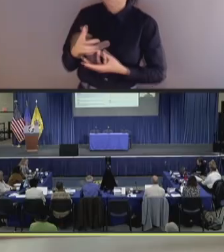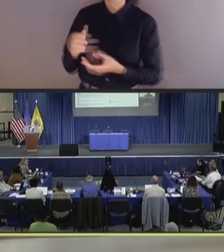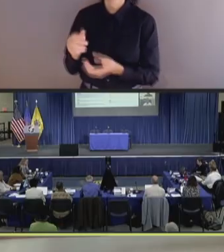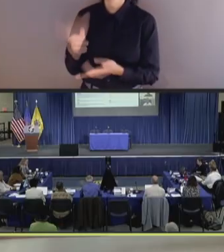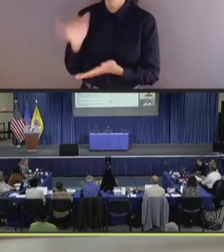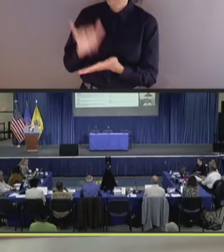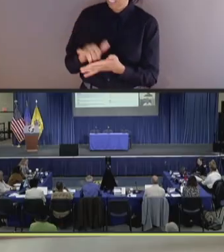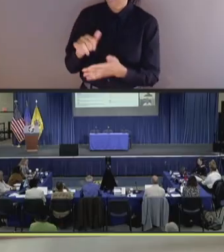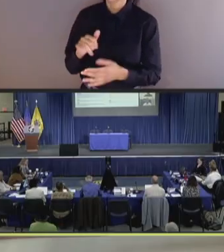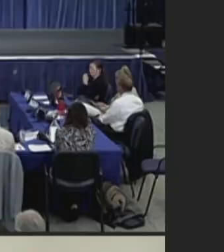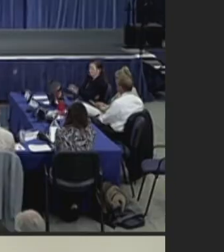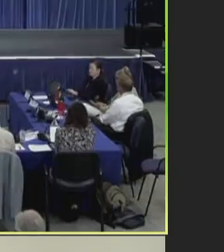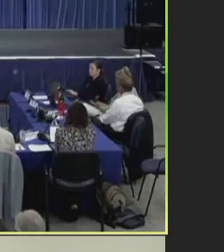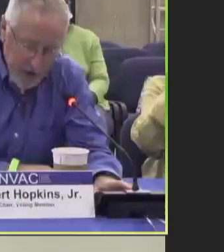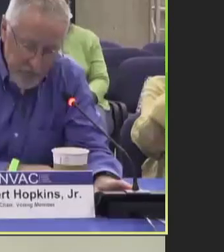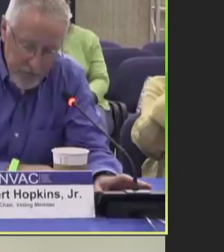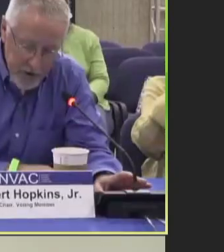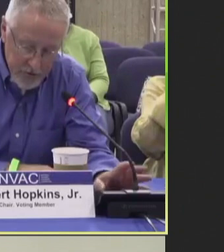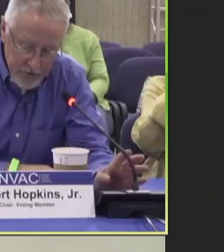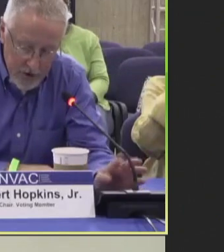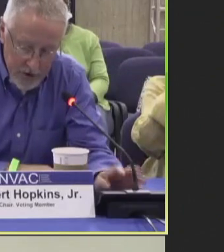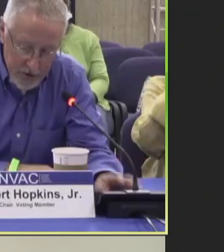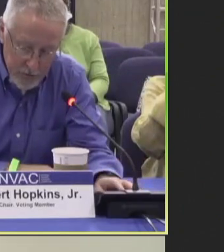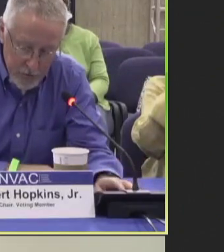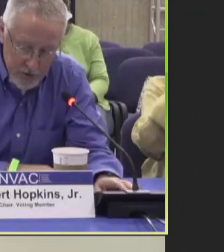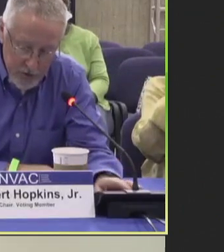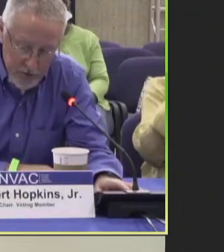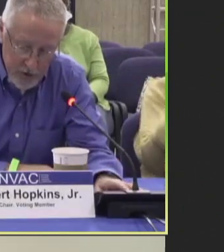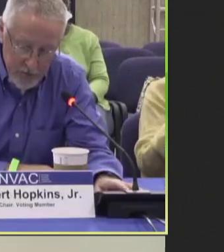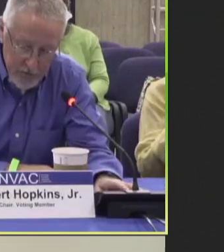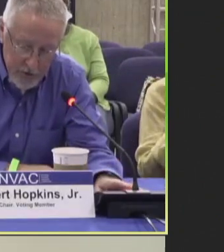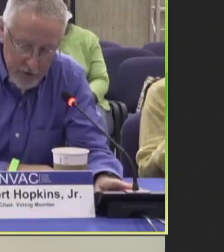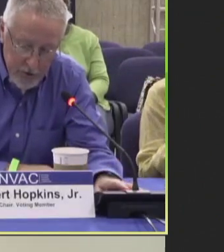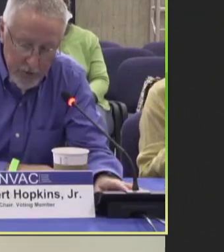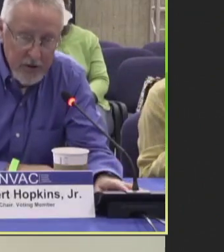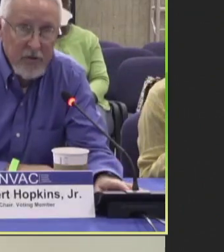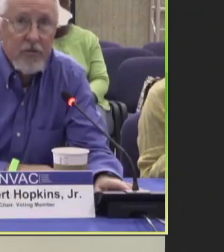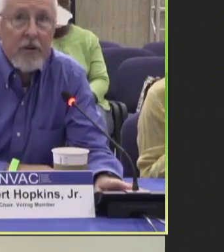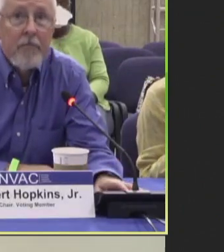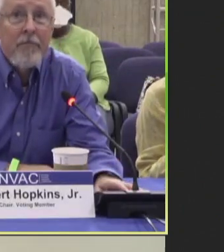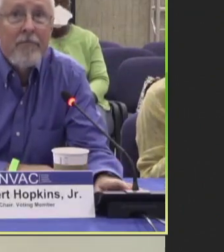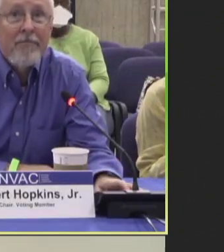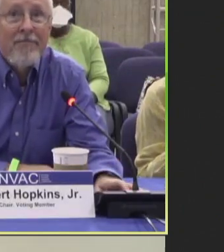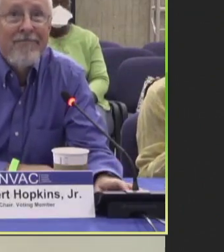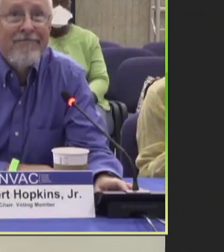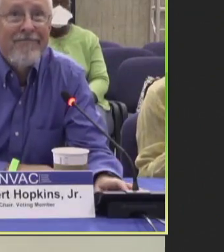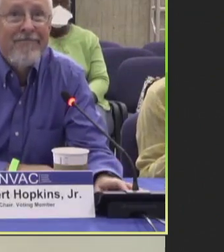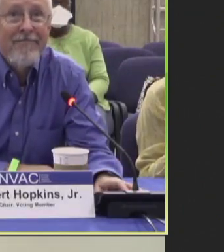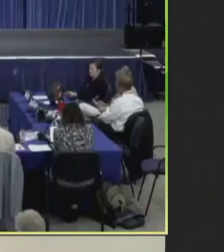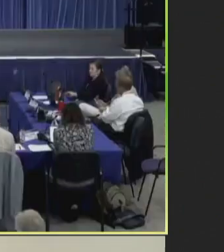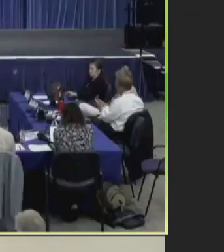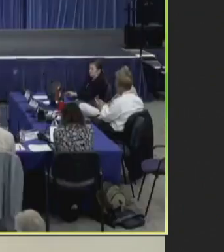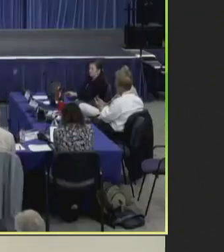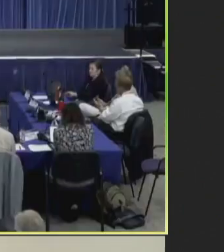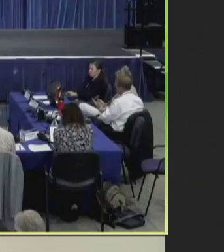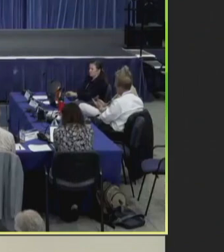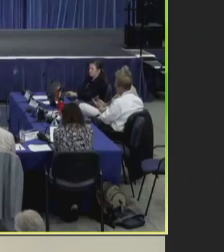you. Thank you very much. Our next presenter is Dr. Facundo Batista.